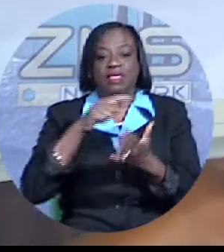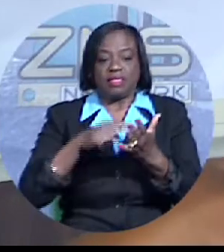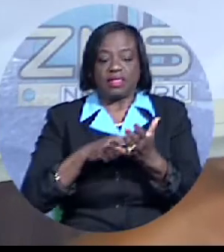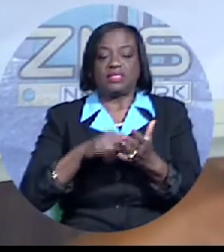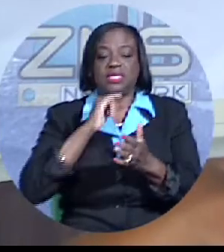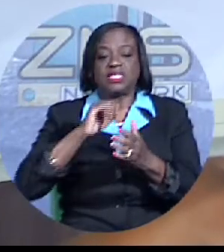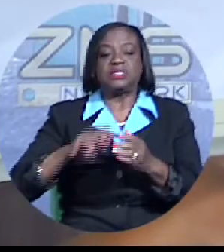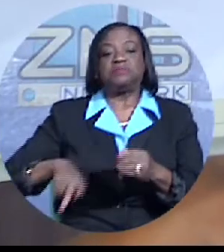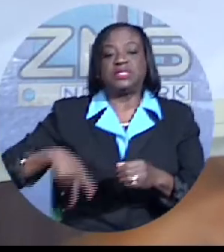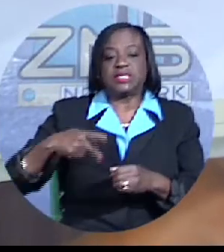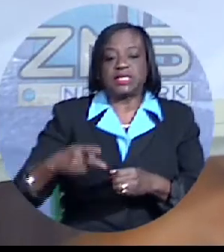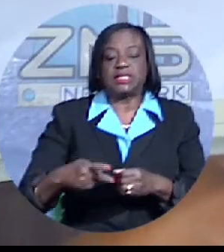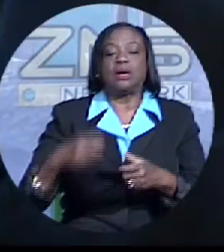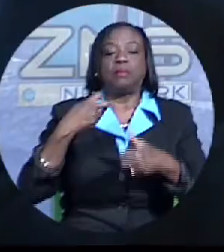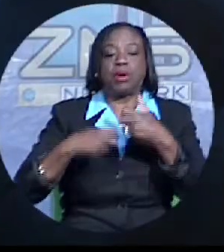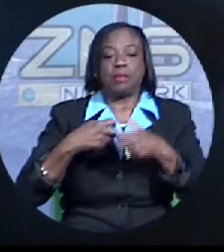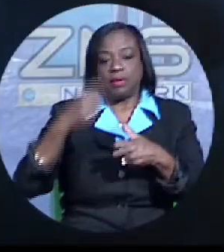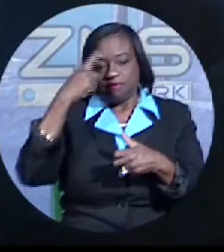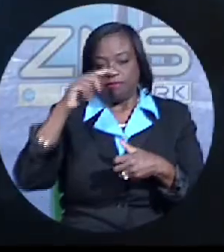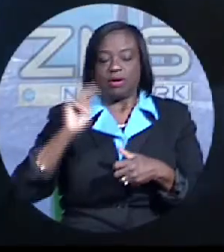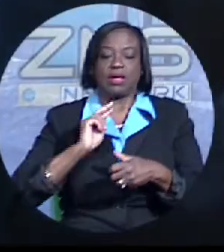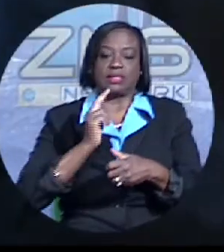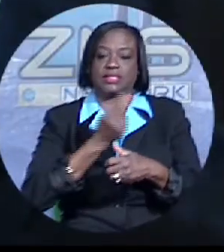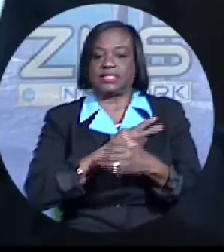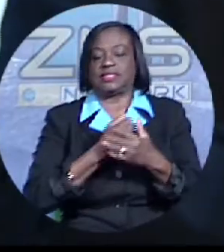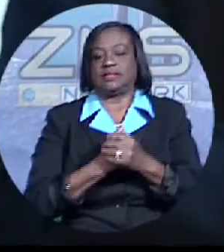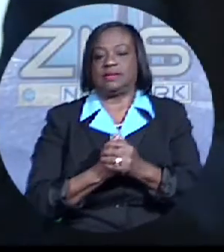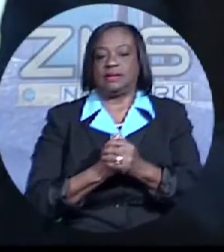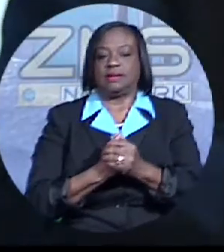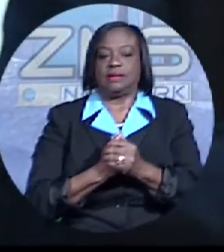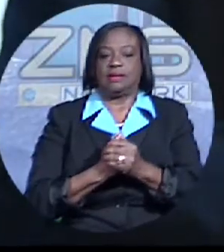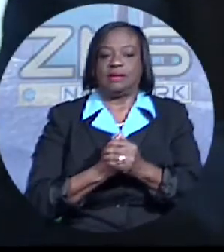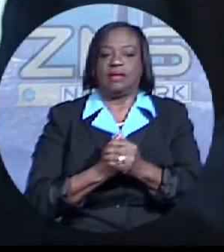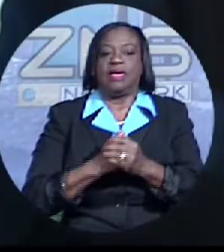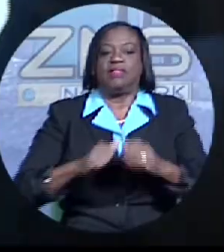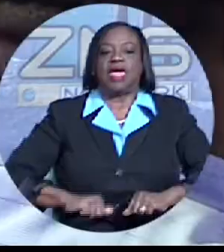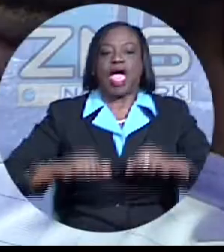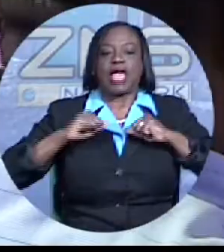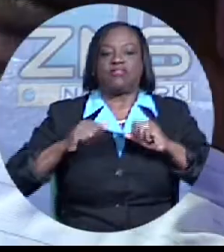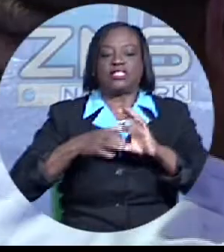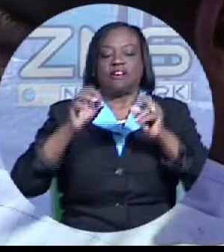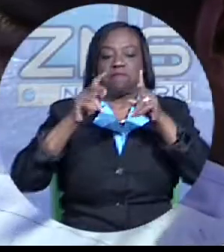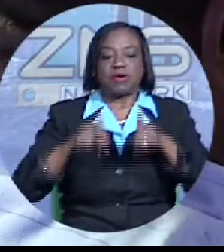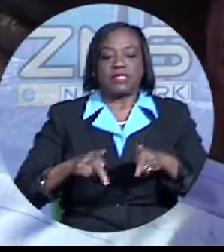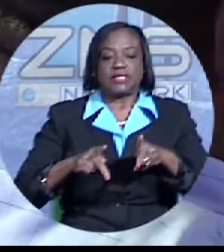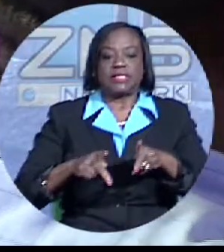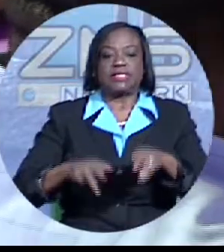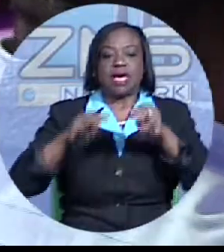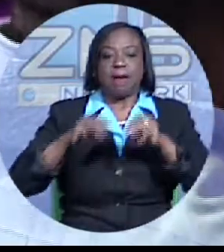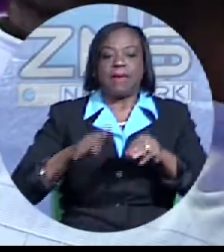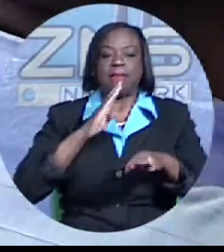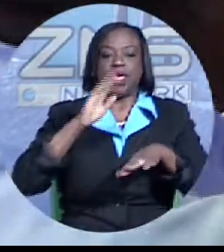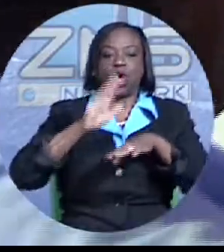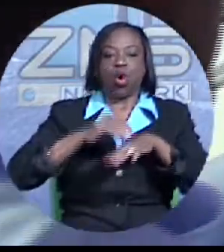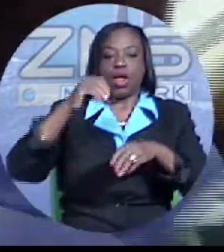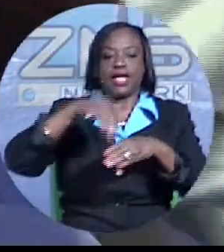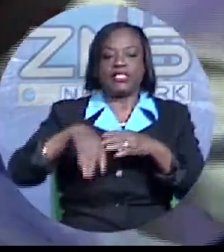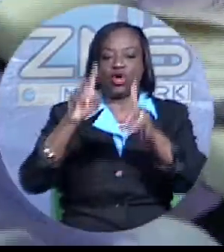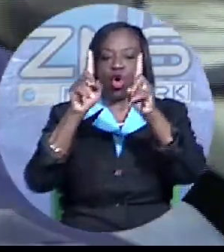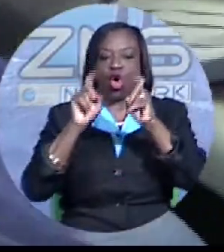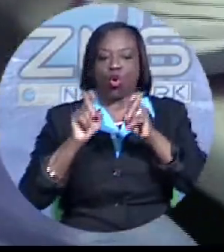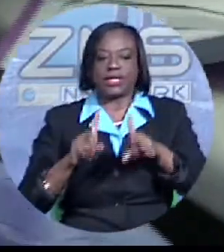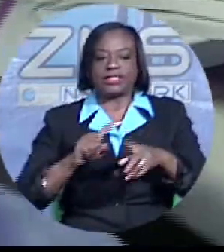for us. That's all I can say. Hall indicated that the address of persons may also be called into question